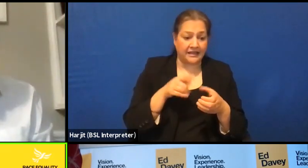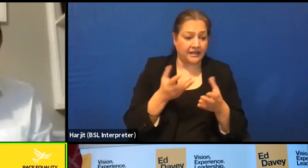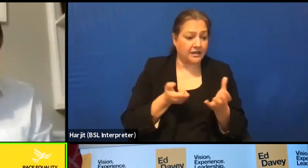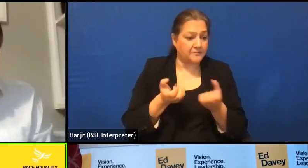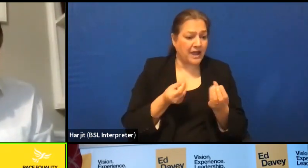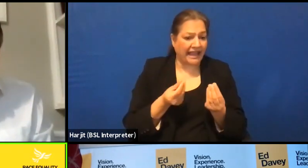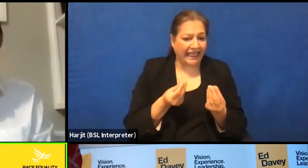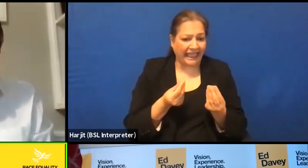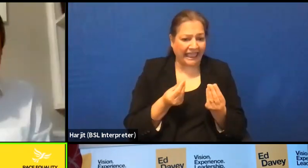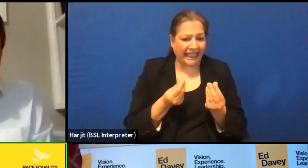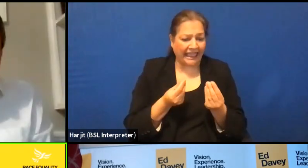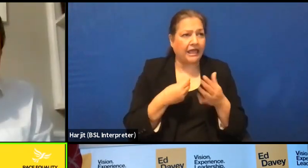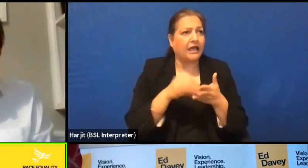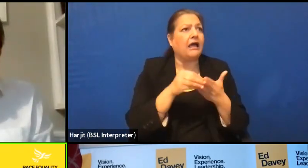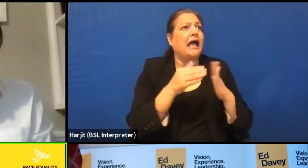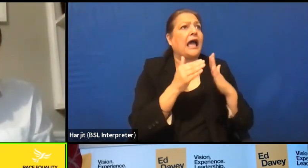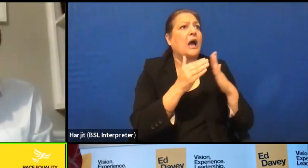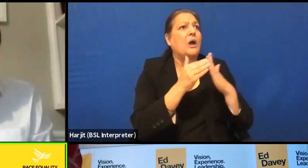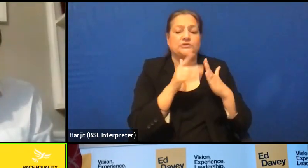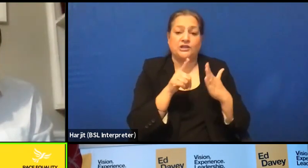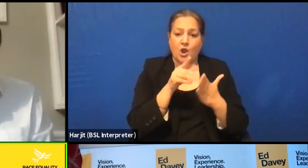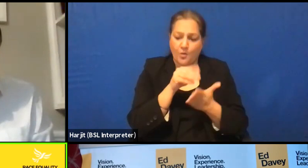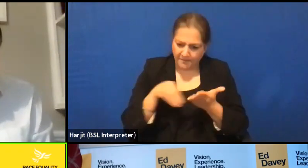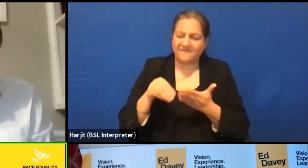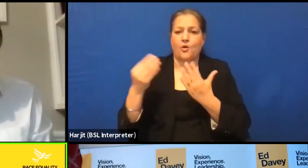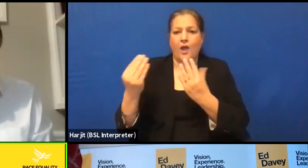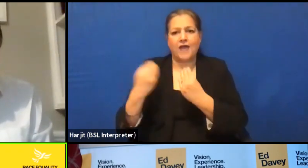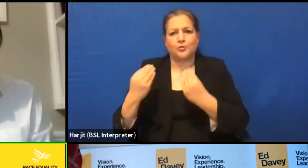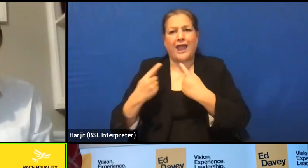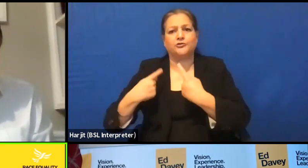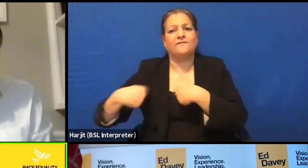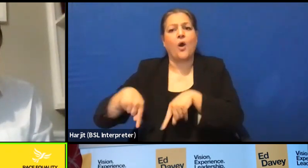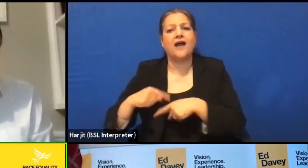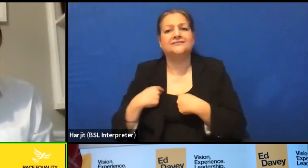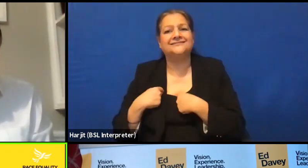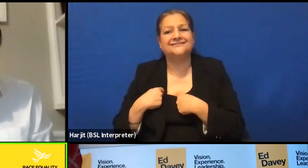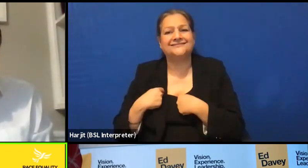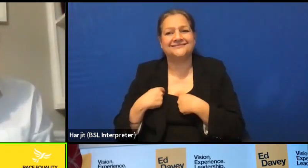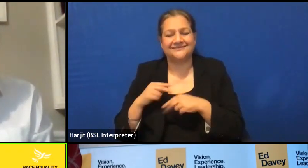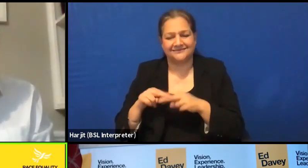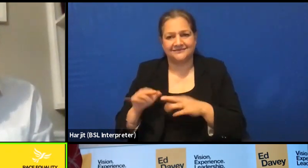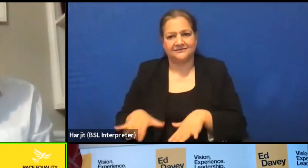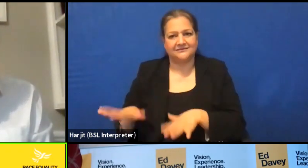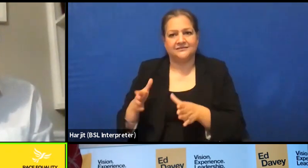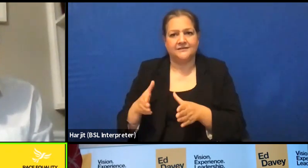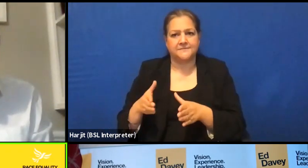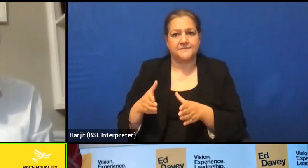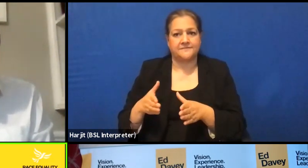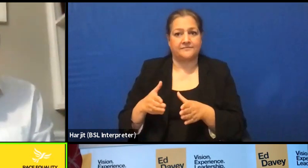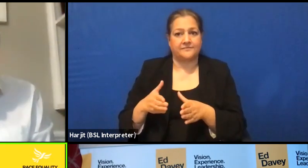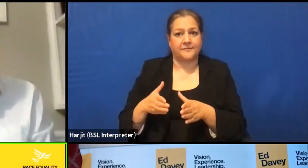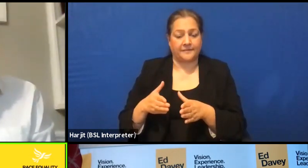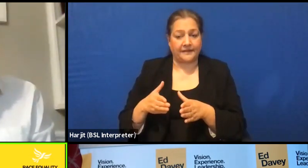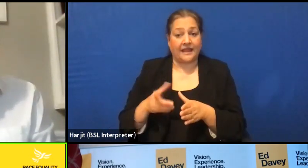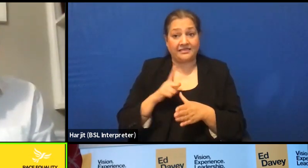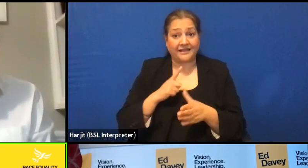into education for us. And I wouldn't be here without them doing that. And then my mother going